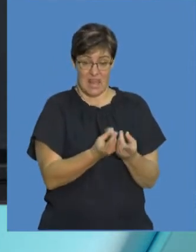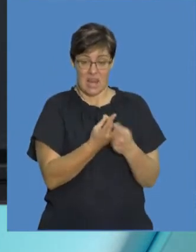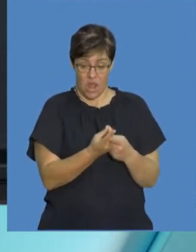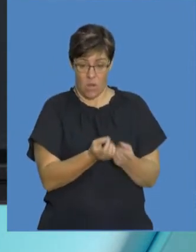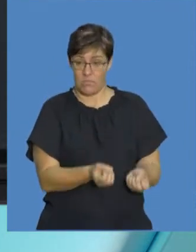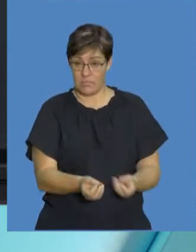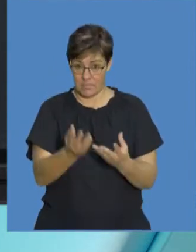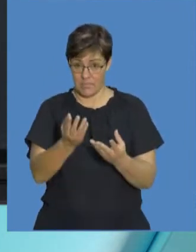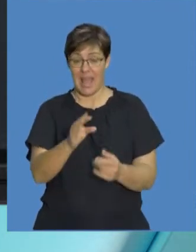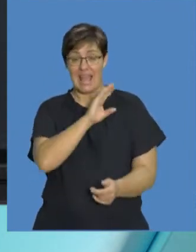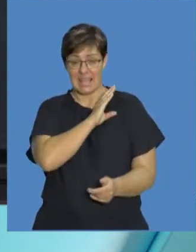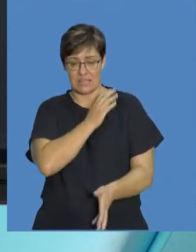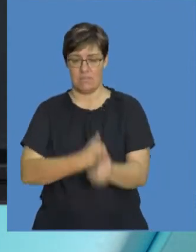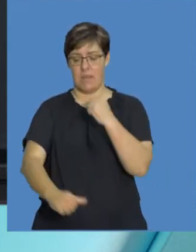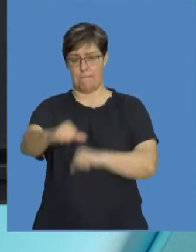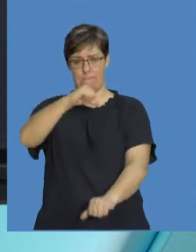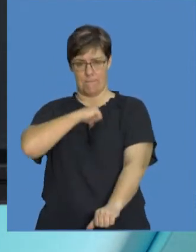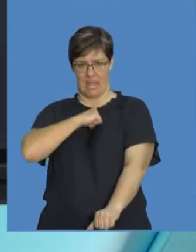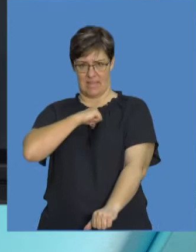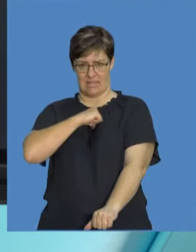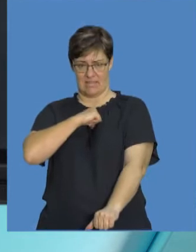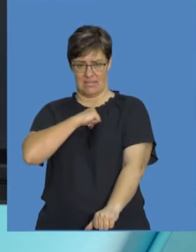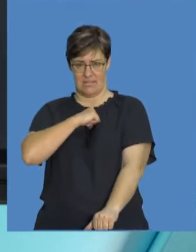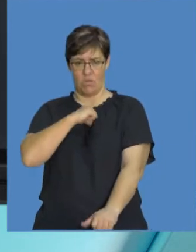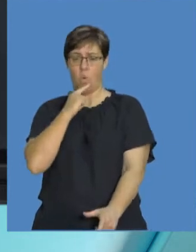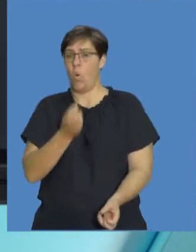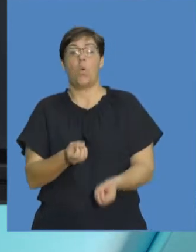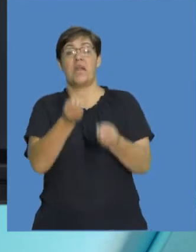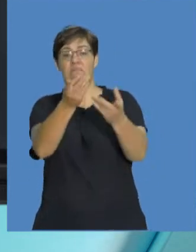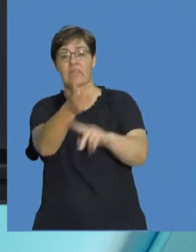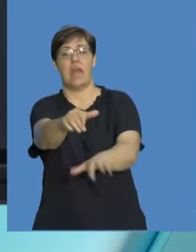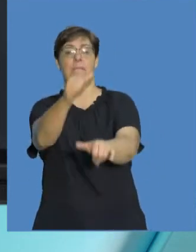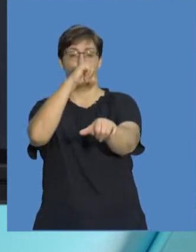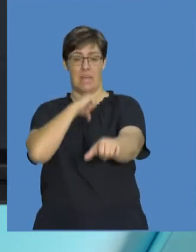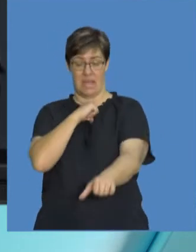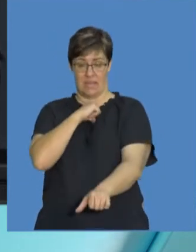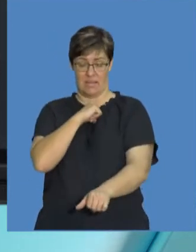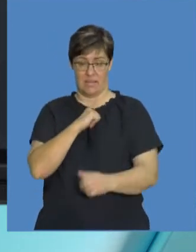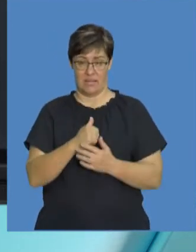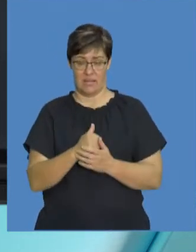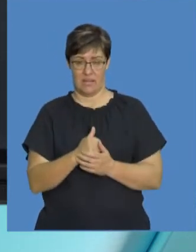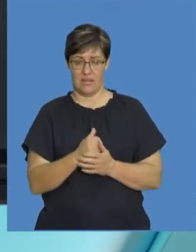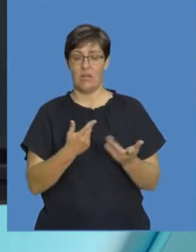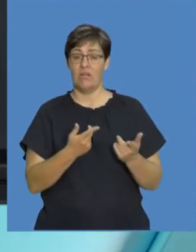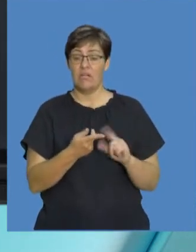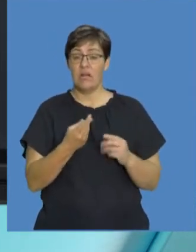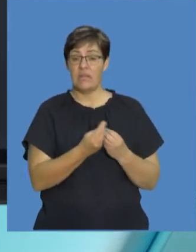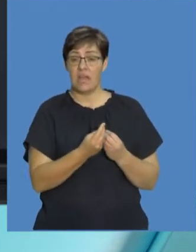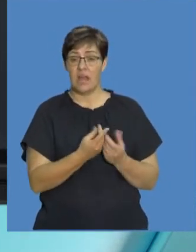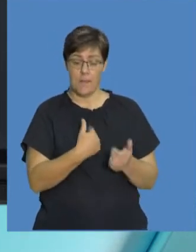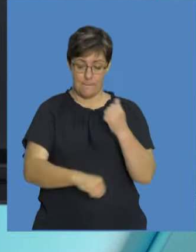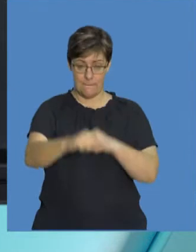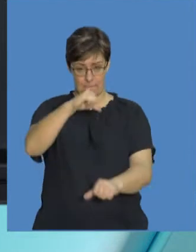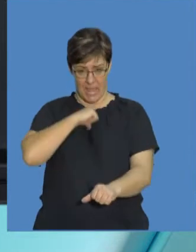they are returned by the customer, by whoever you've supplied the goods to. Think about it. Goods coming